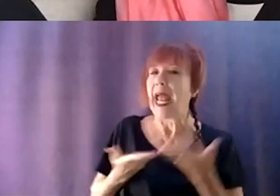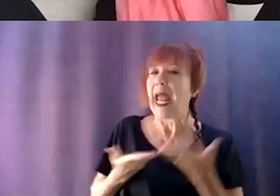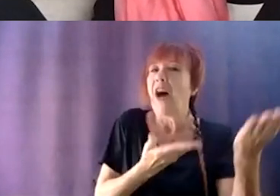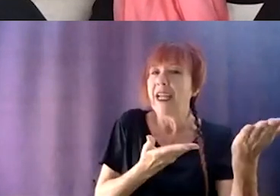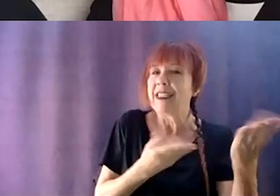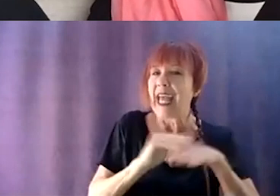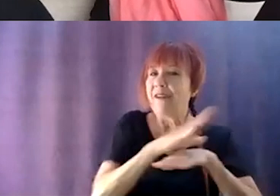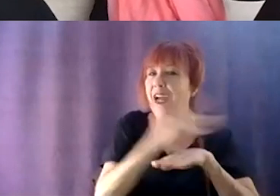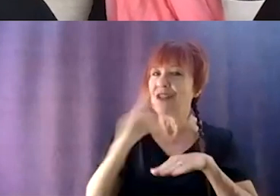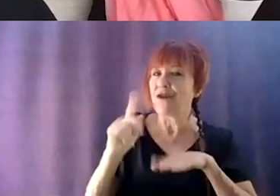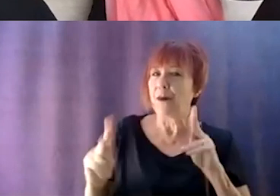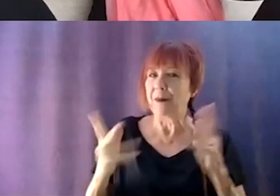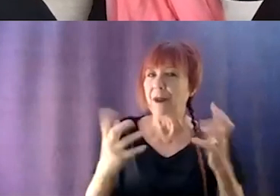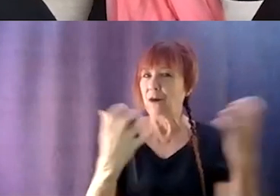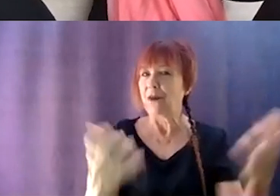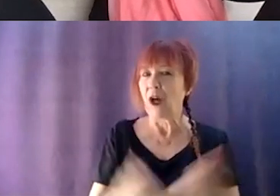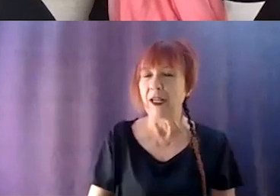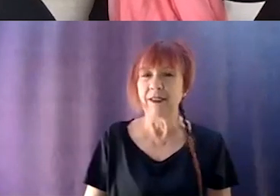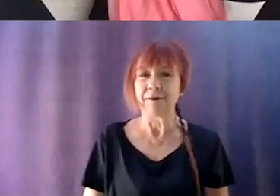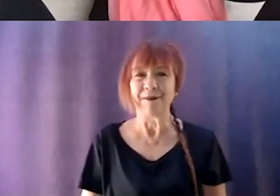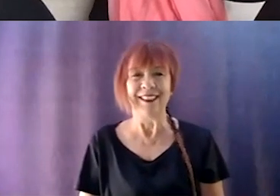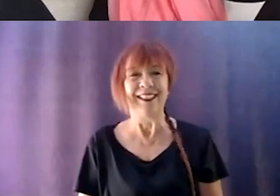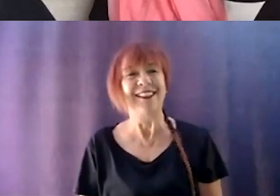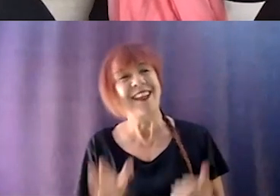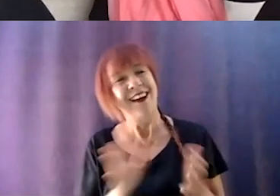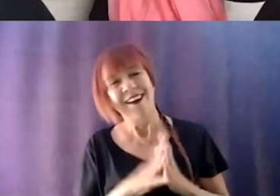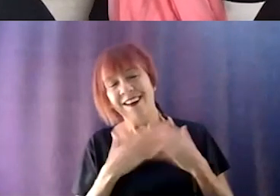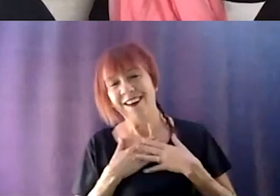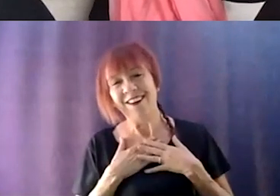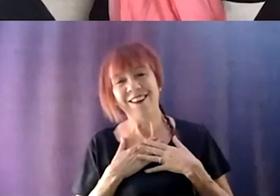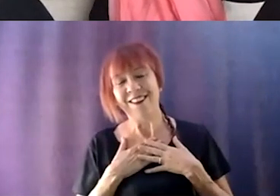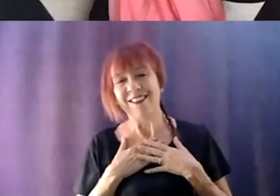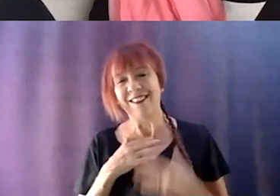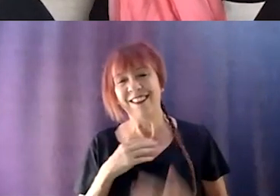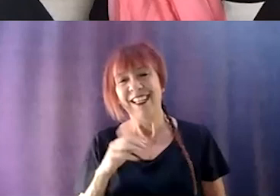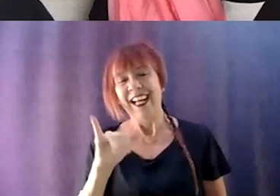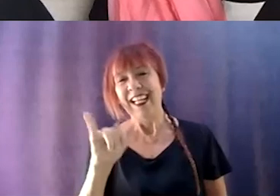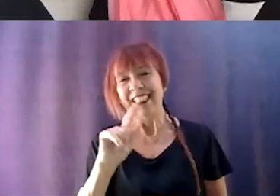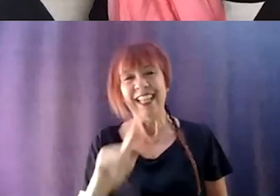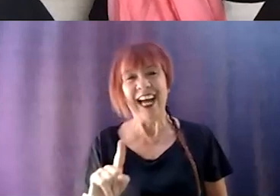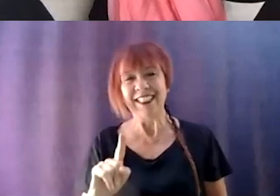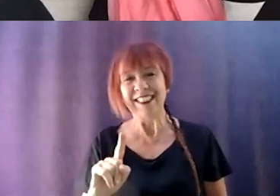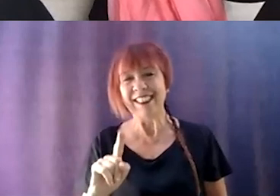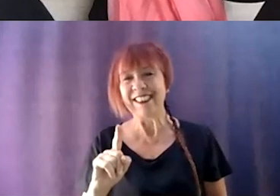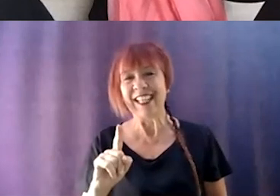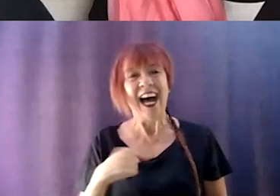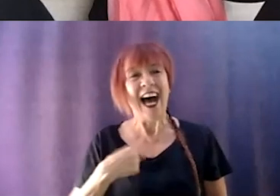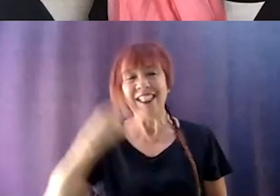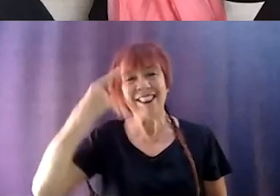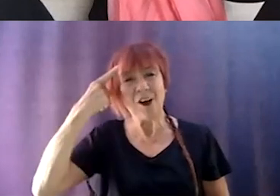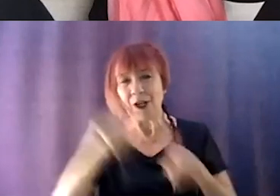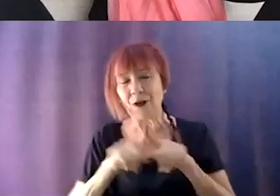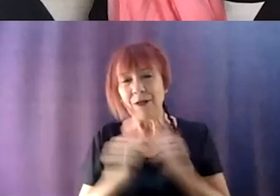gosh, first of all, I love what you just said. Oh my gosh, my heart is like so full just hearing that. I absolutely agree with